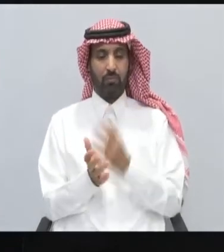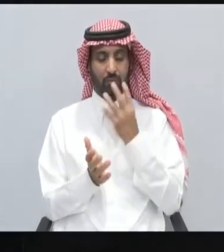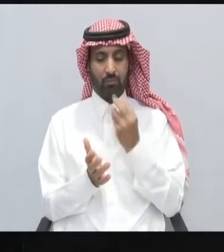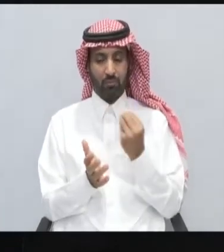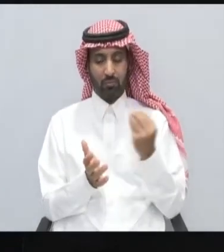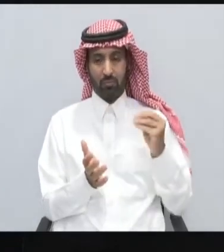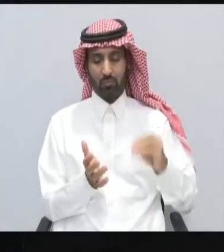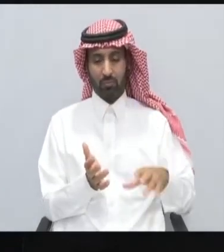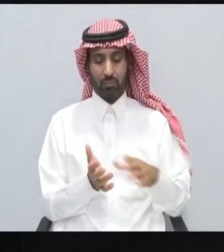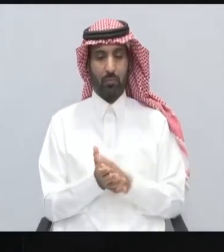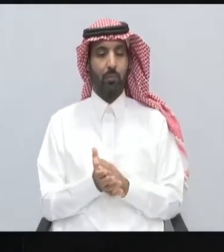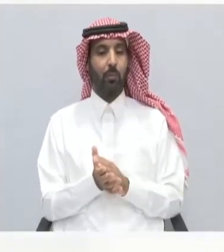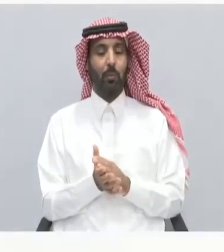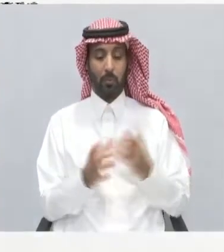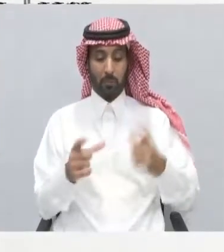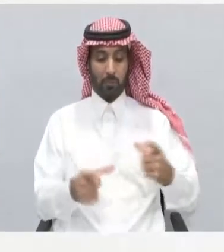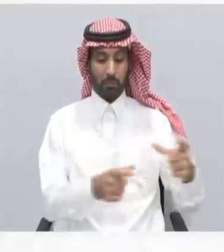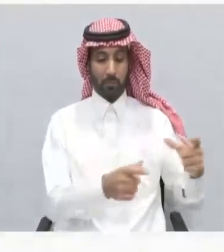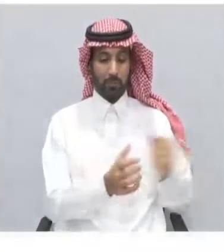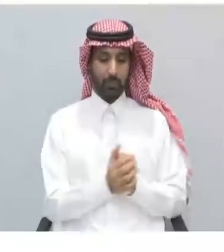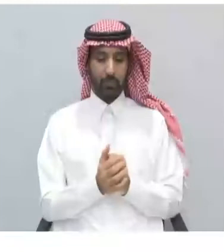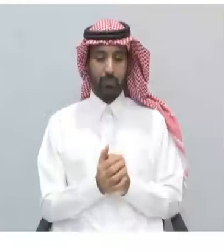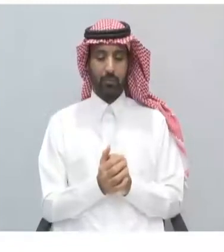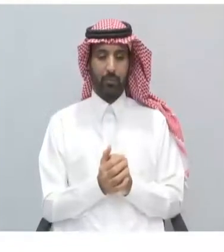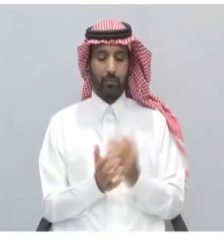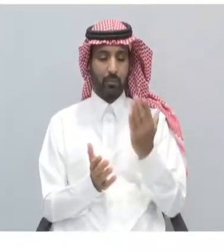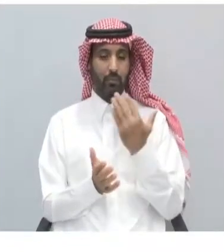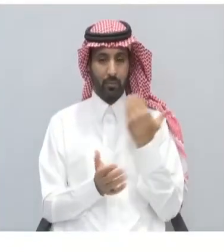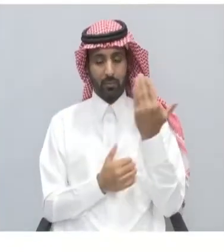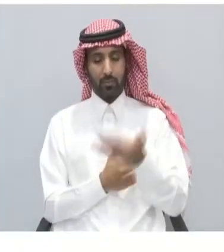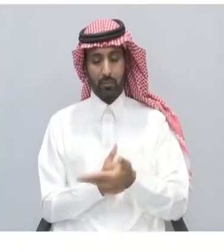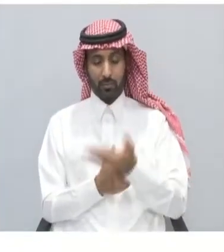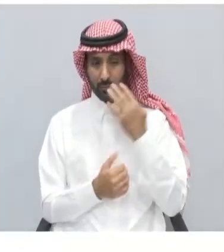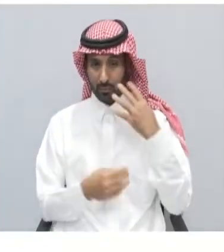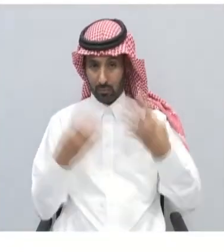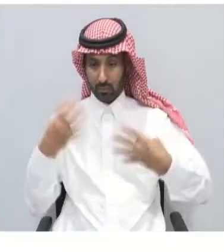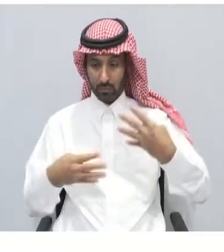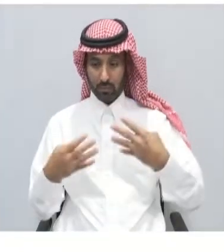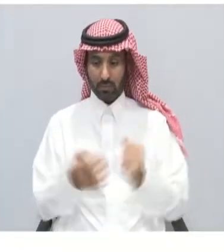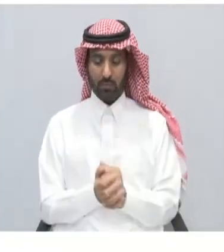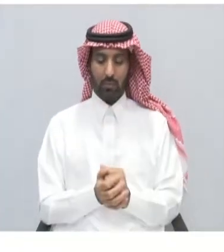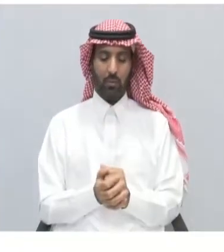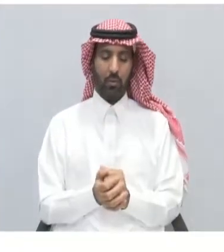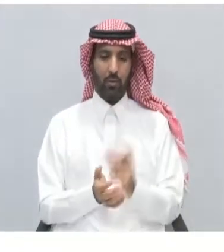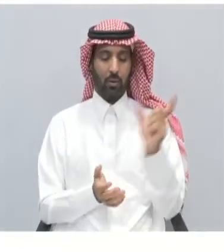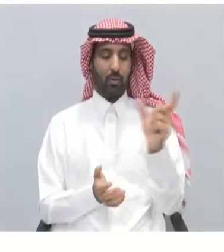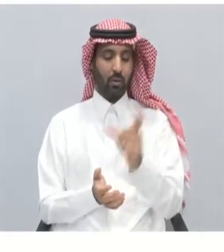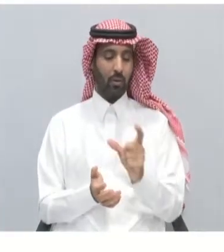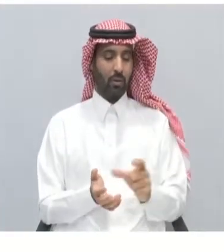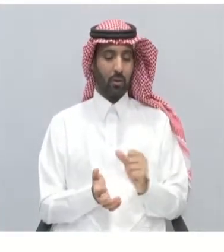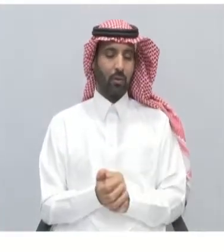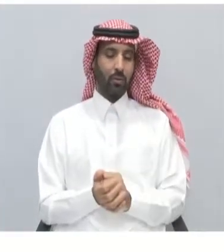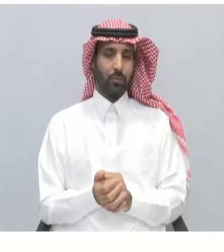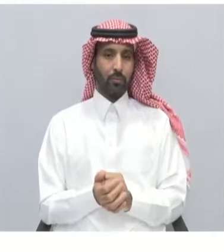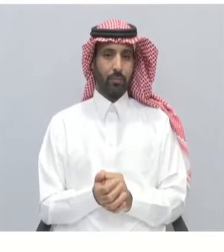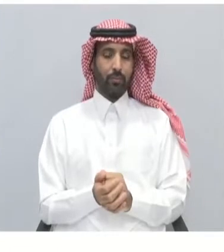pile of dirty dishes. Okay, now let's try to answer these questions